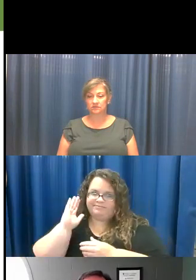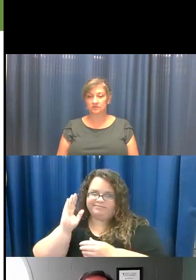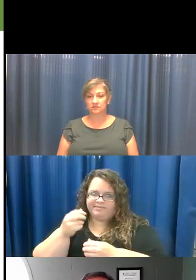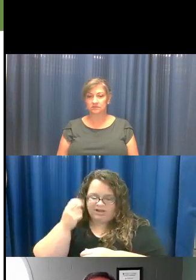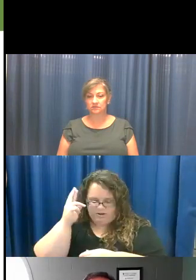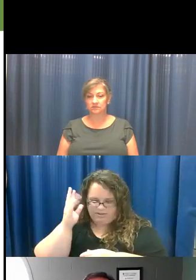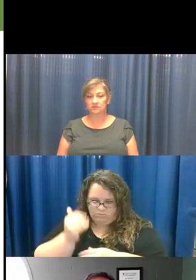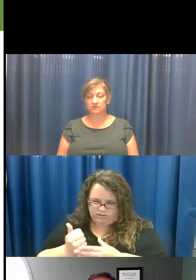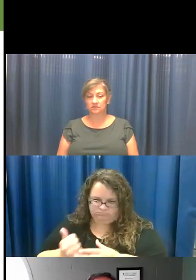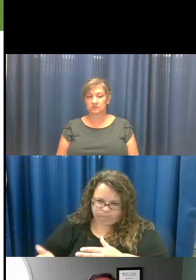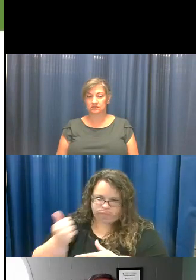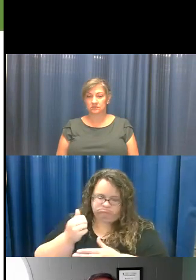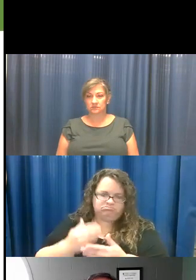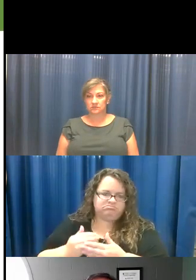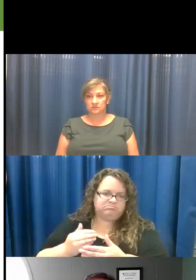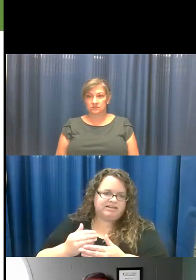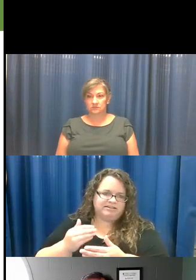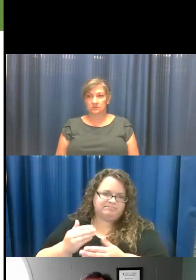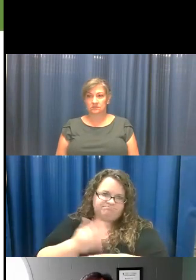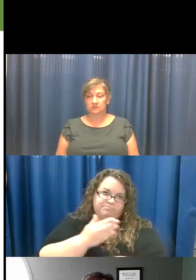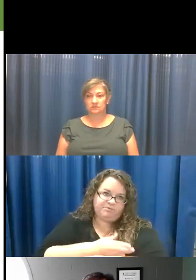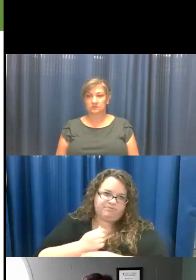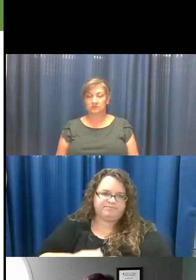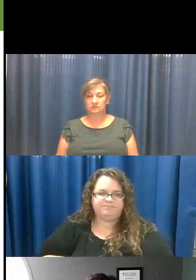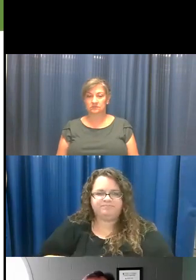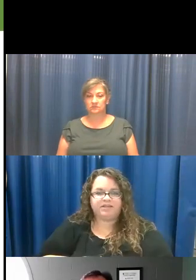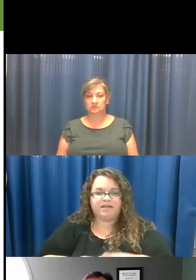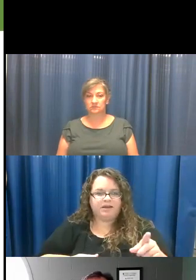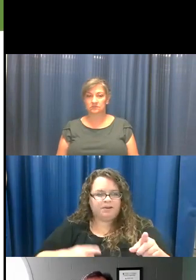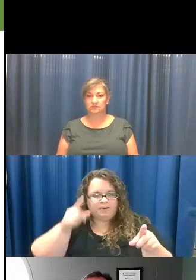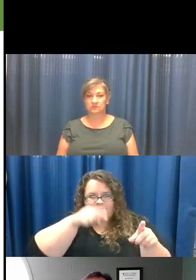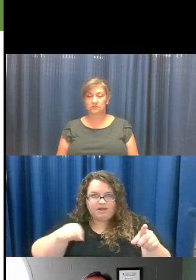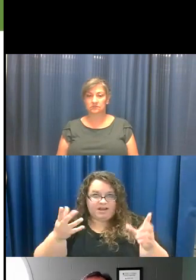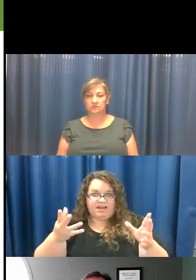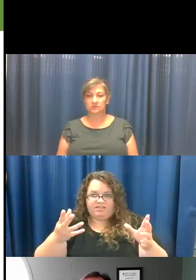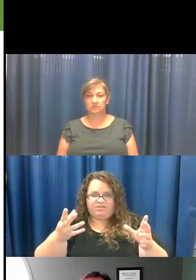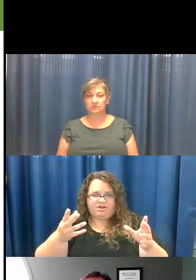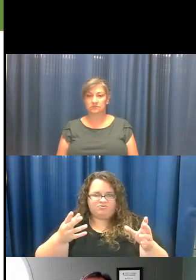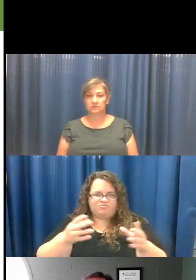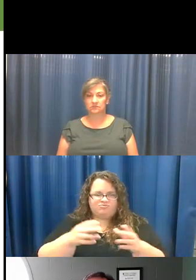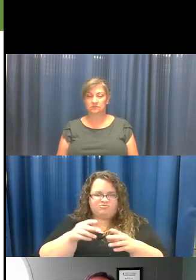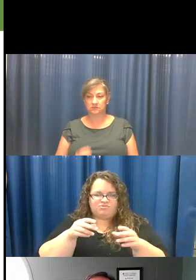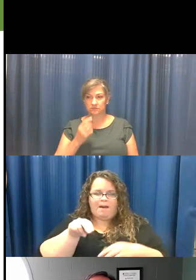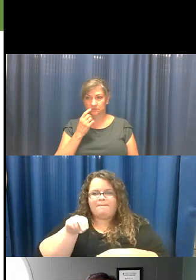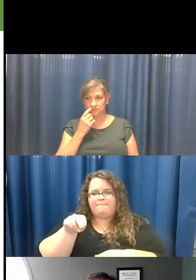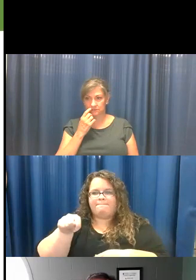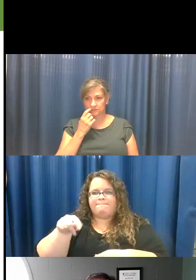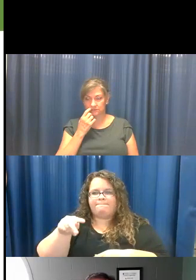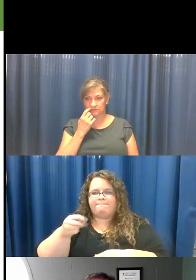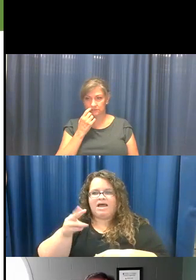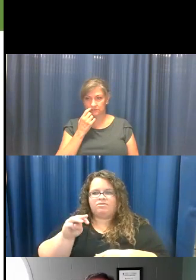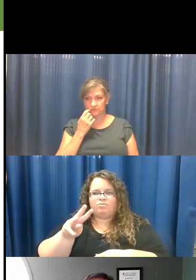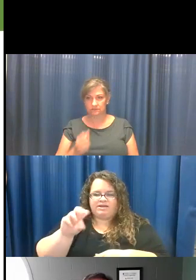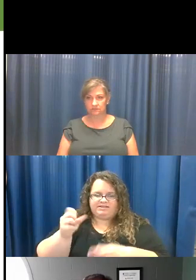really important, and I want to highlight these because they're really going to change, I think, a lot of how we talk to